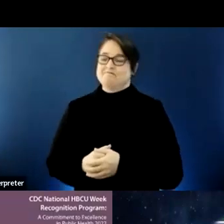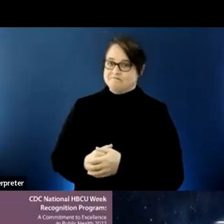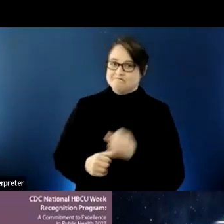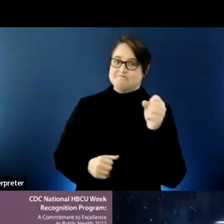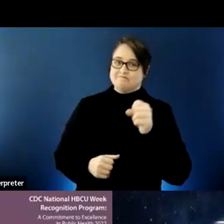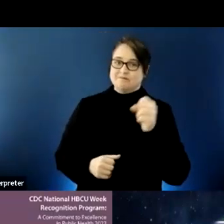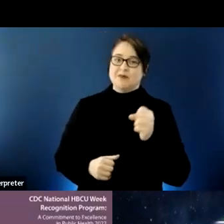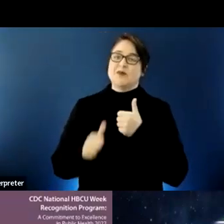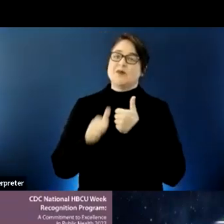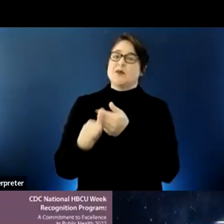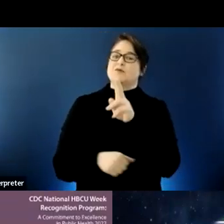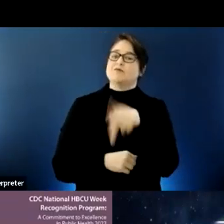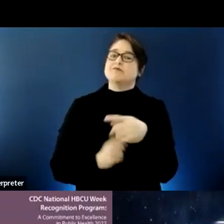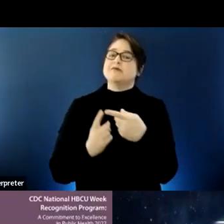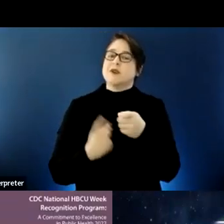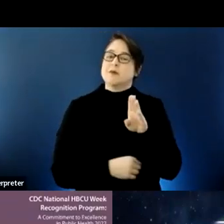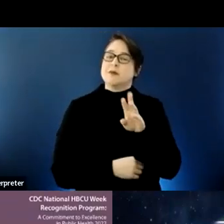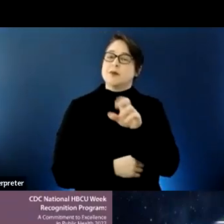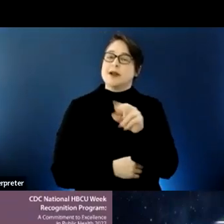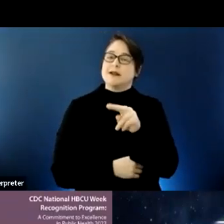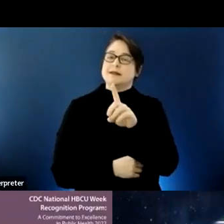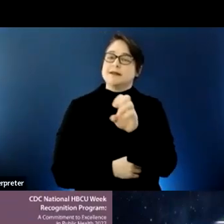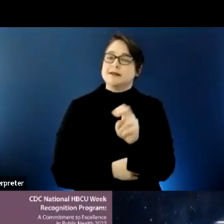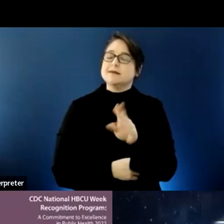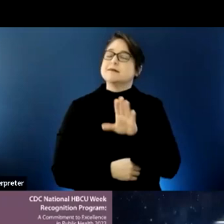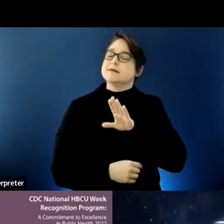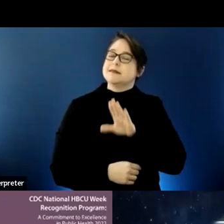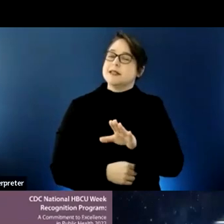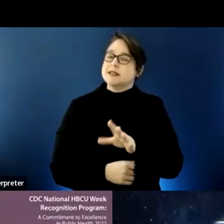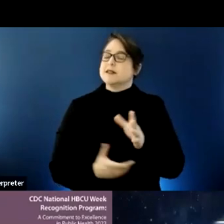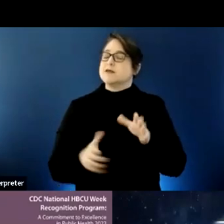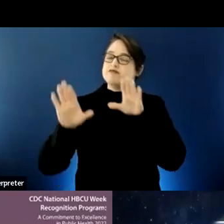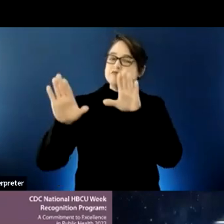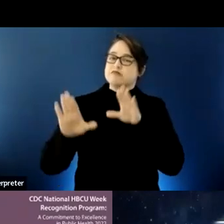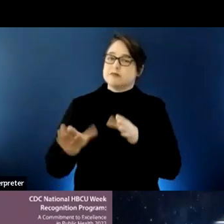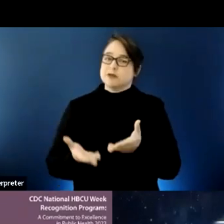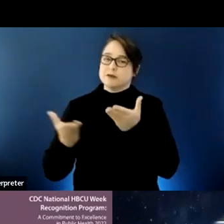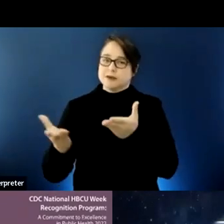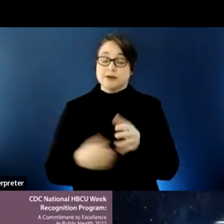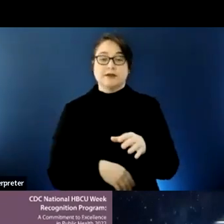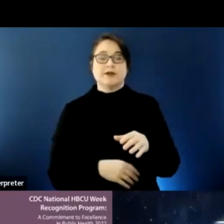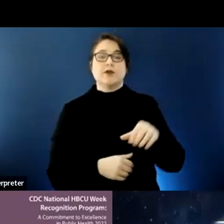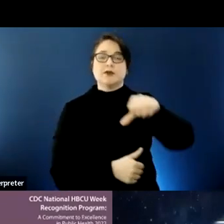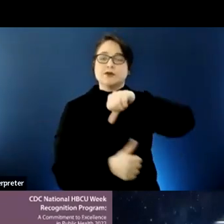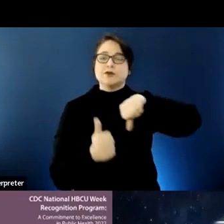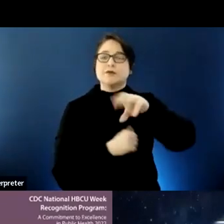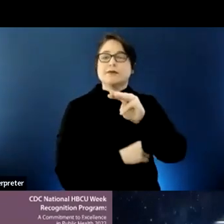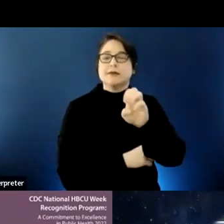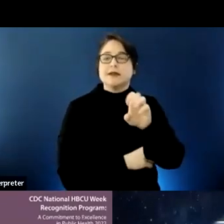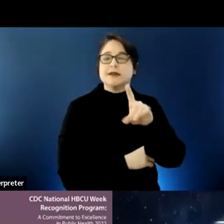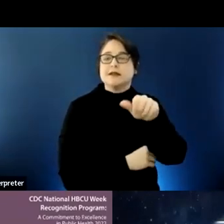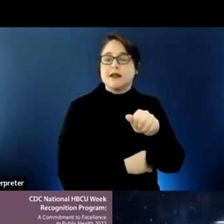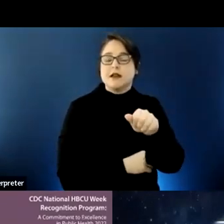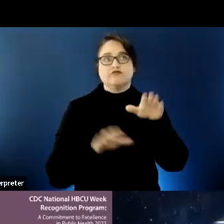suggestion. One thing that I would also add is social media is absolutely a great way, a vehicle